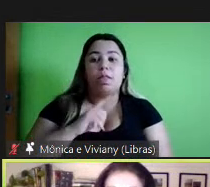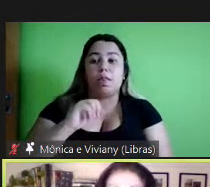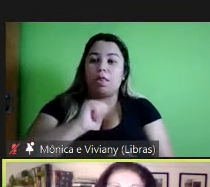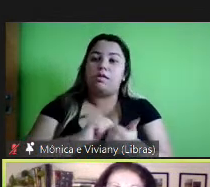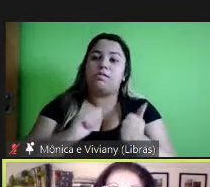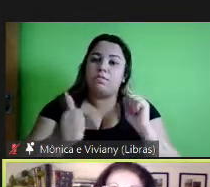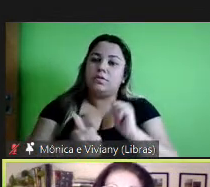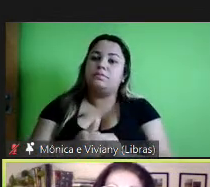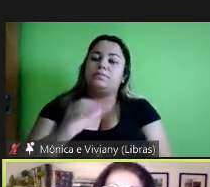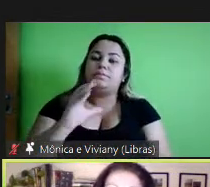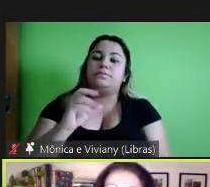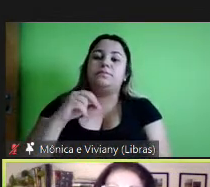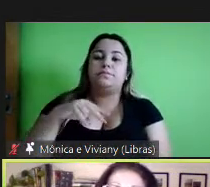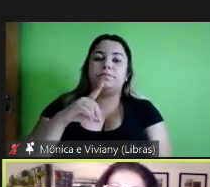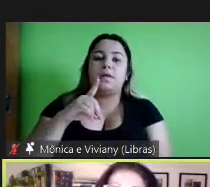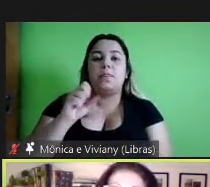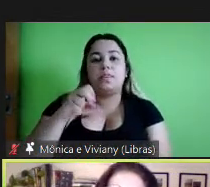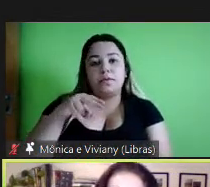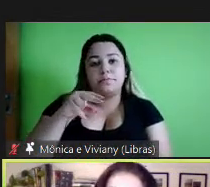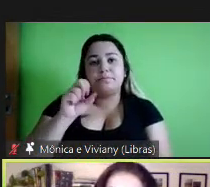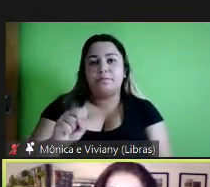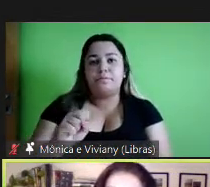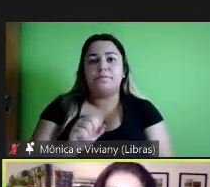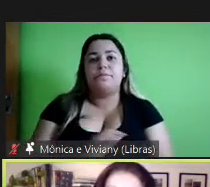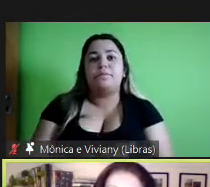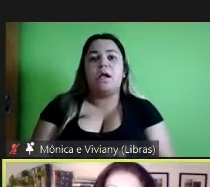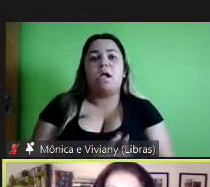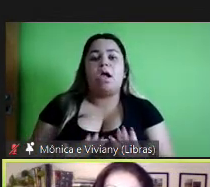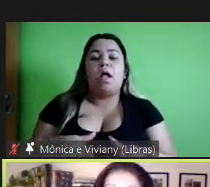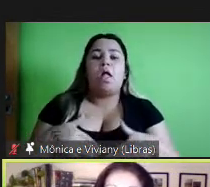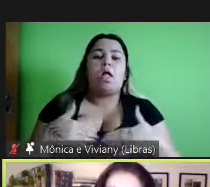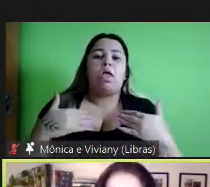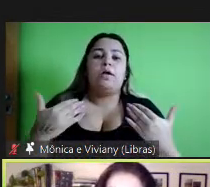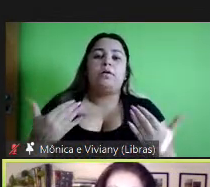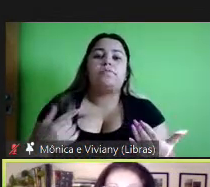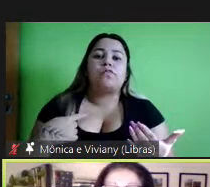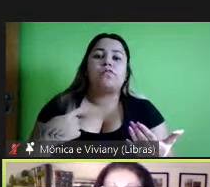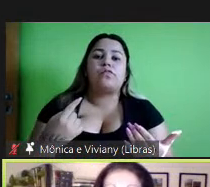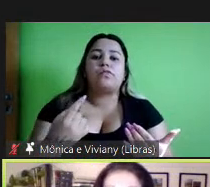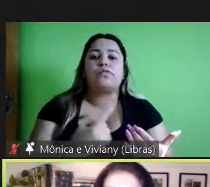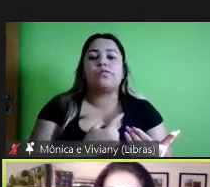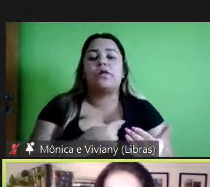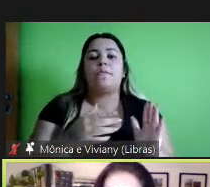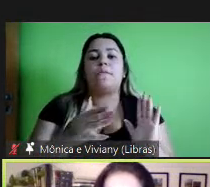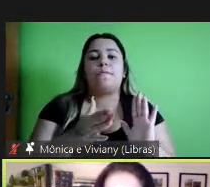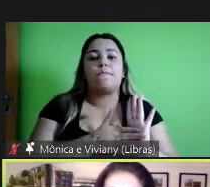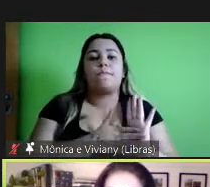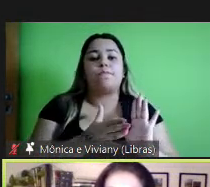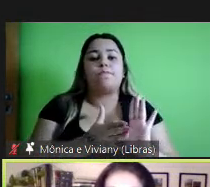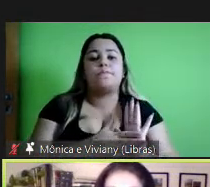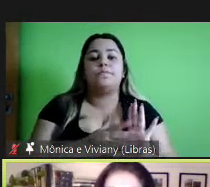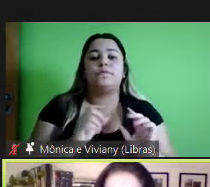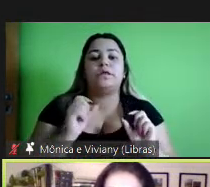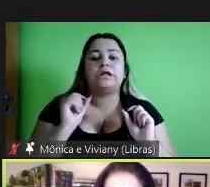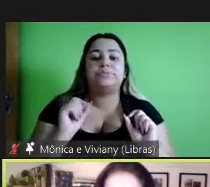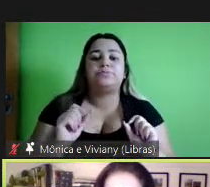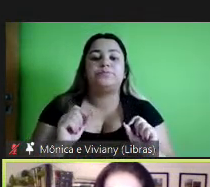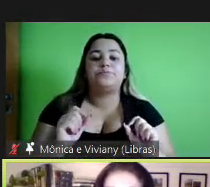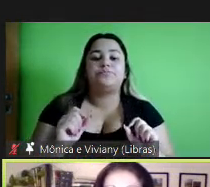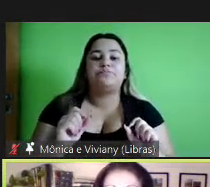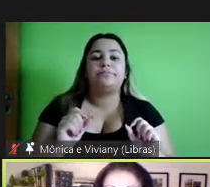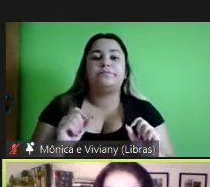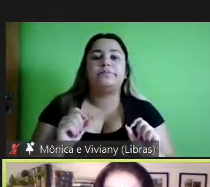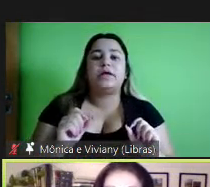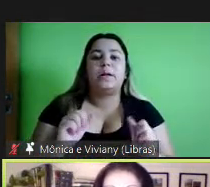country. We are therefore currently implementing a pilot project to assess the feasibility of adapting the Canadian guidelines in 2